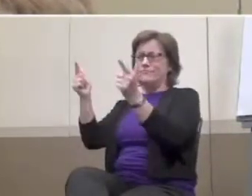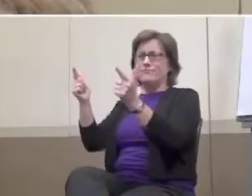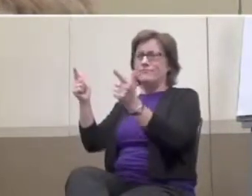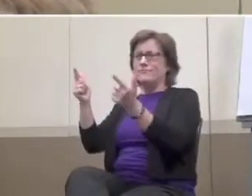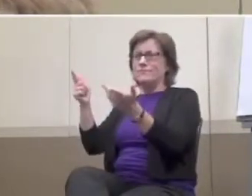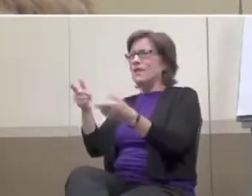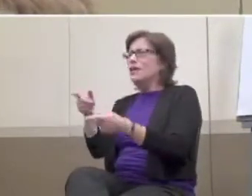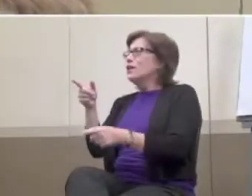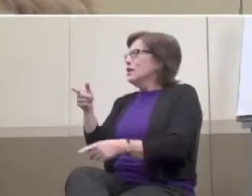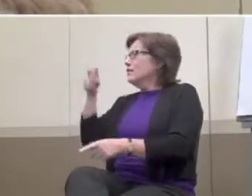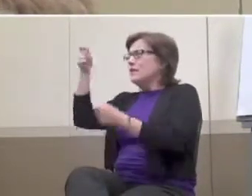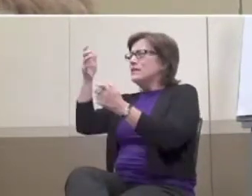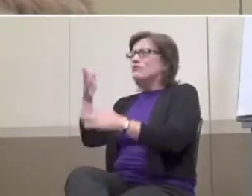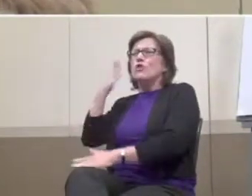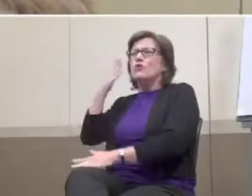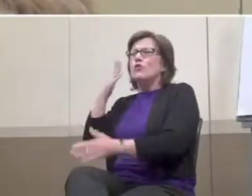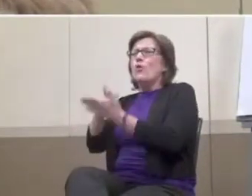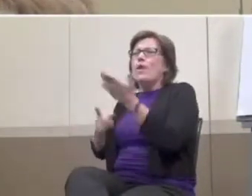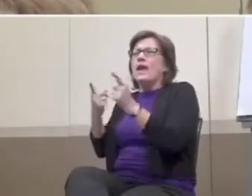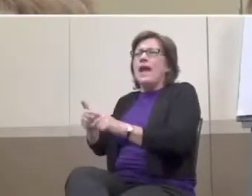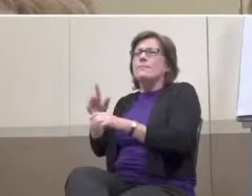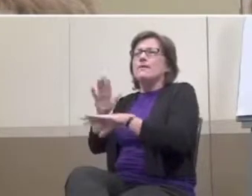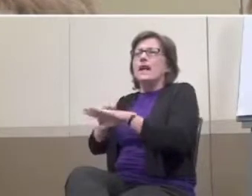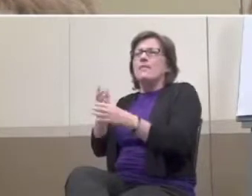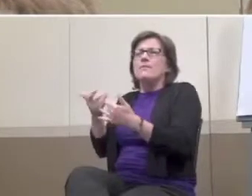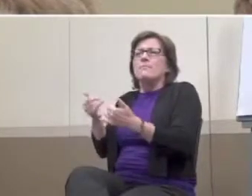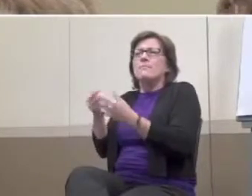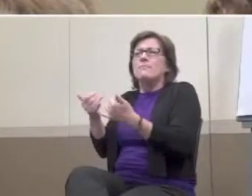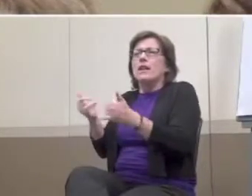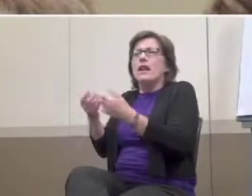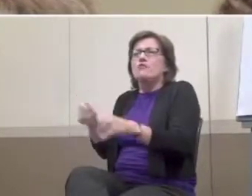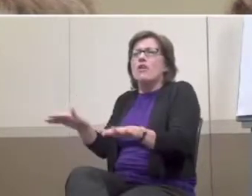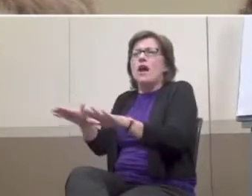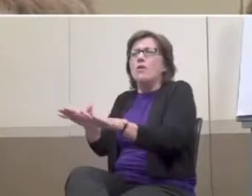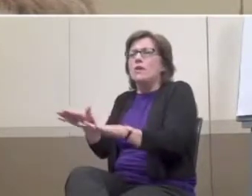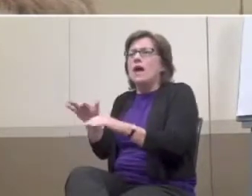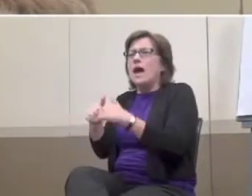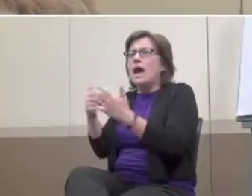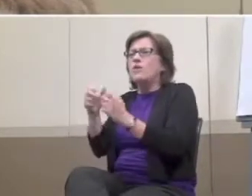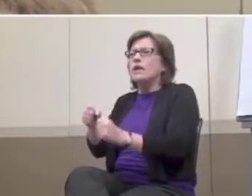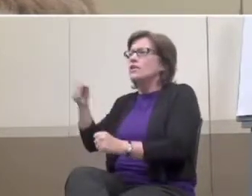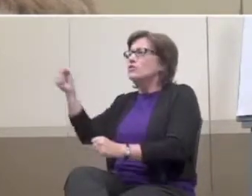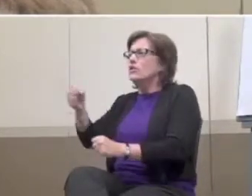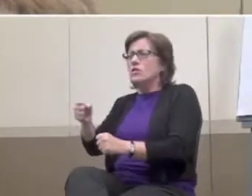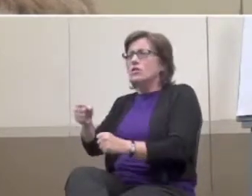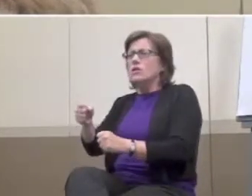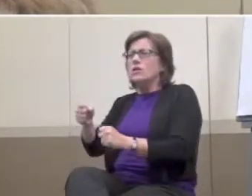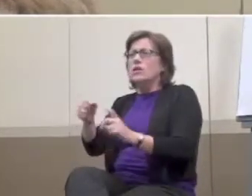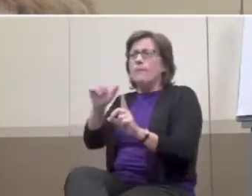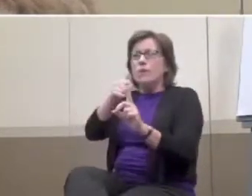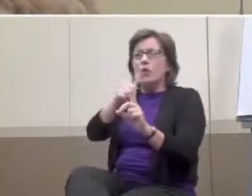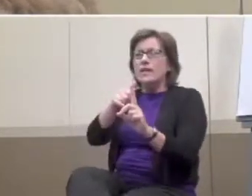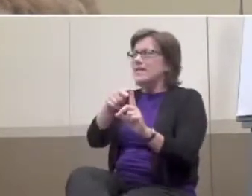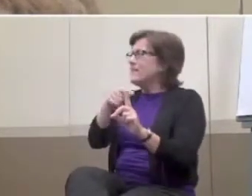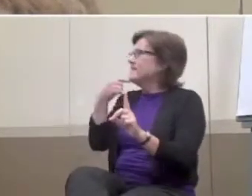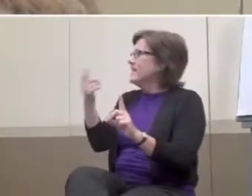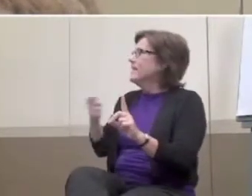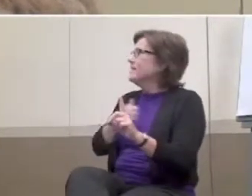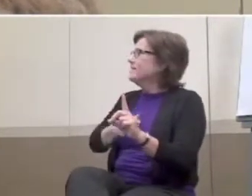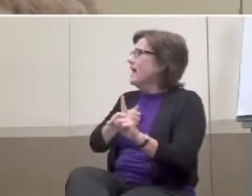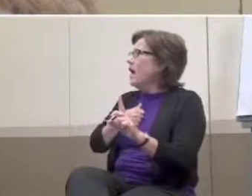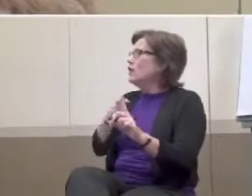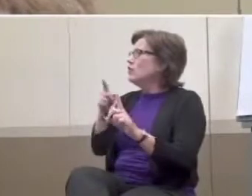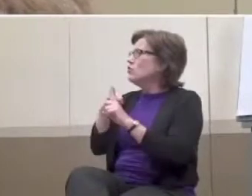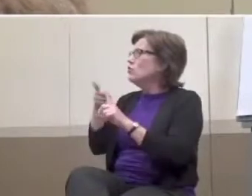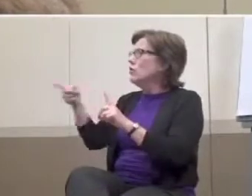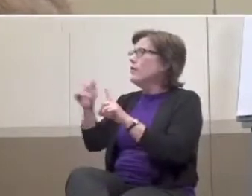the playground. How can you bring this kid in who's being bullied to say, I'm sorry, to his bully, the person who's the